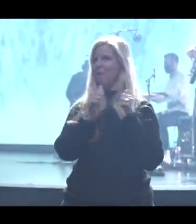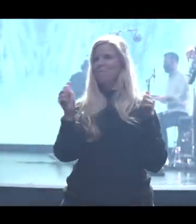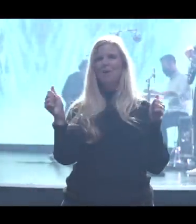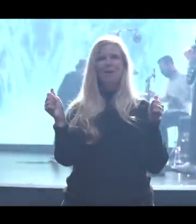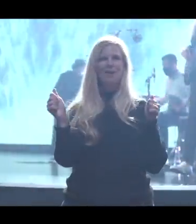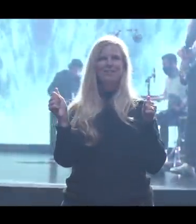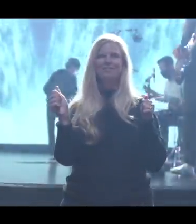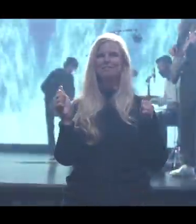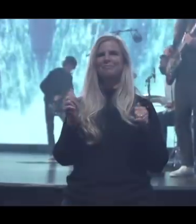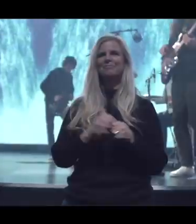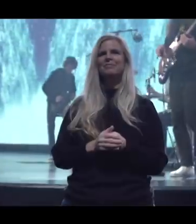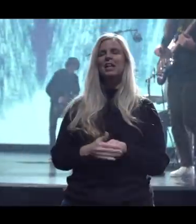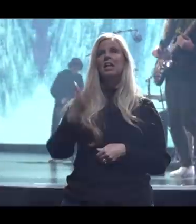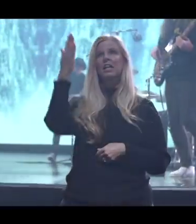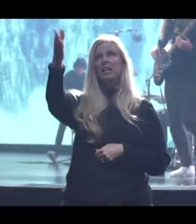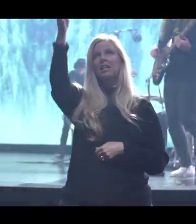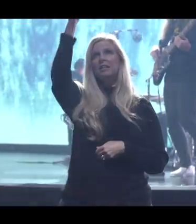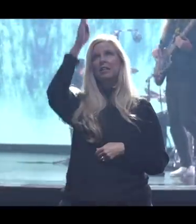part.